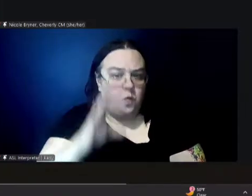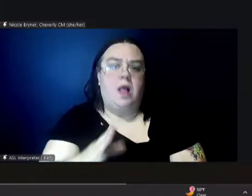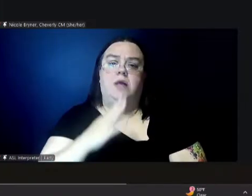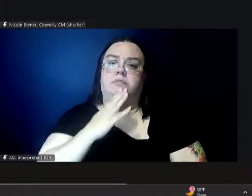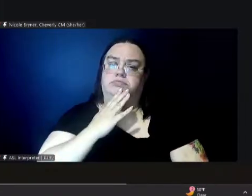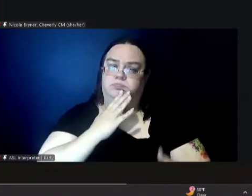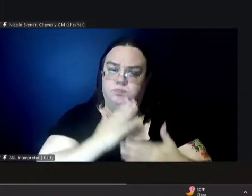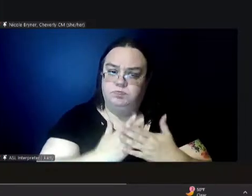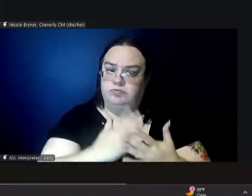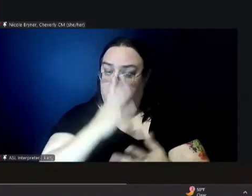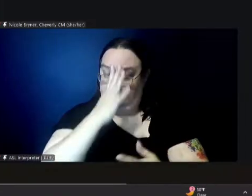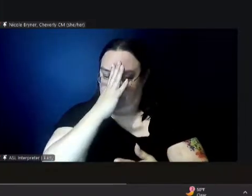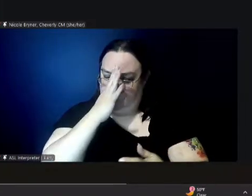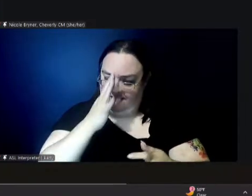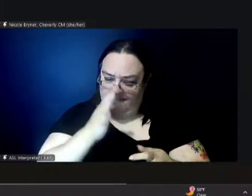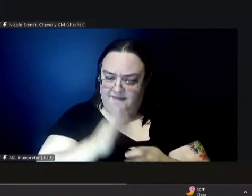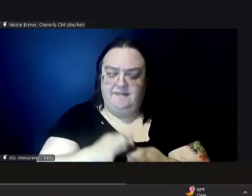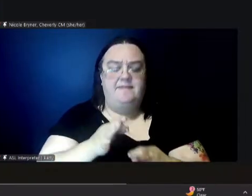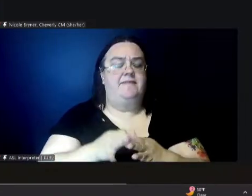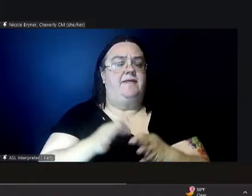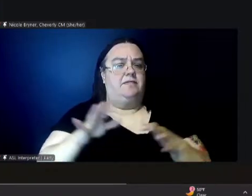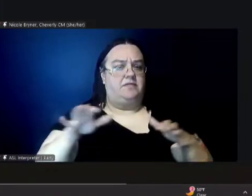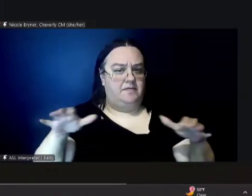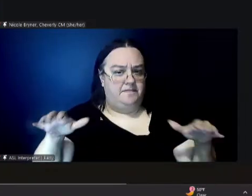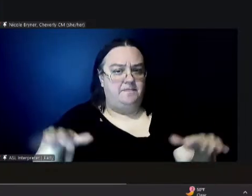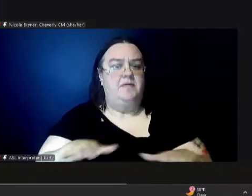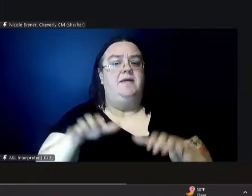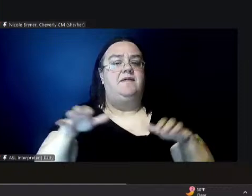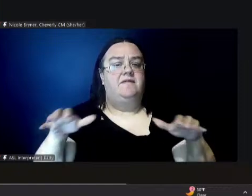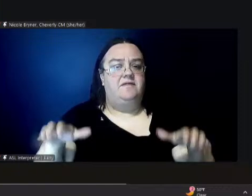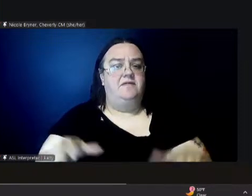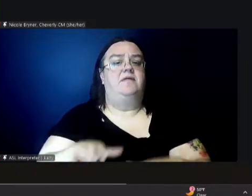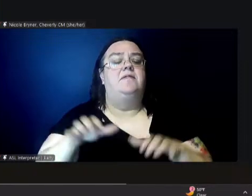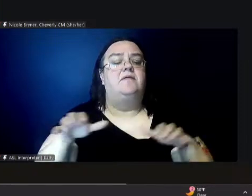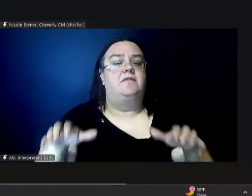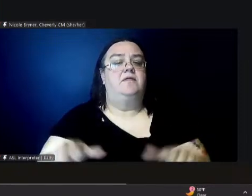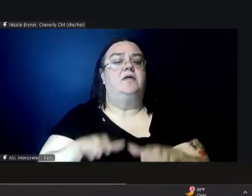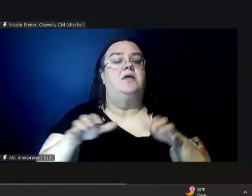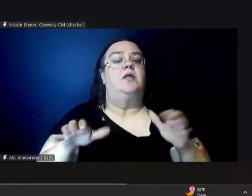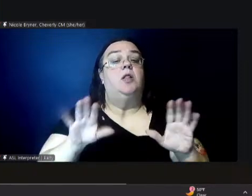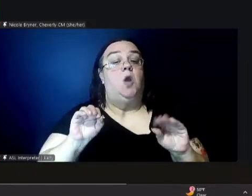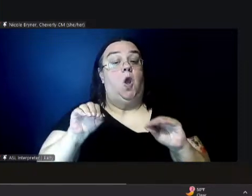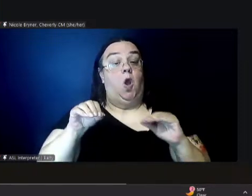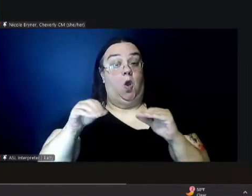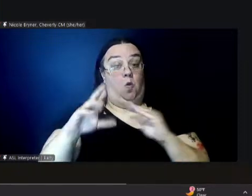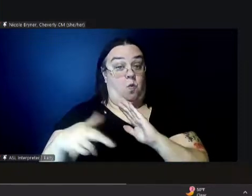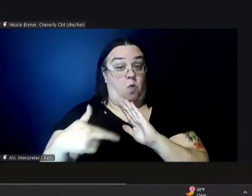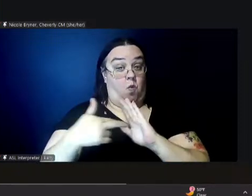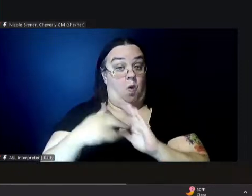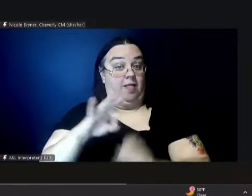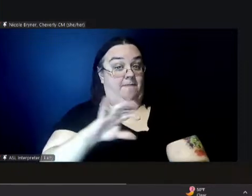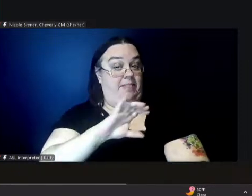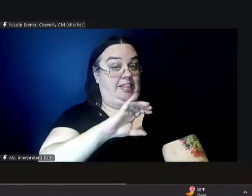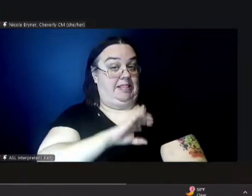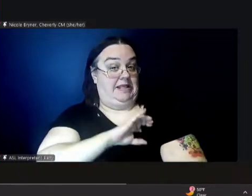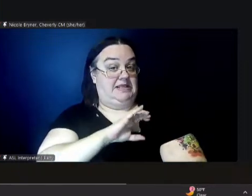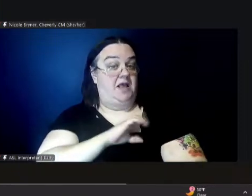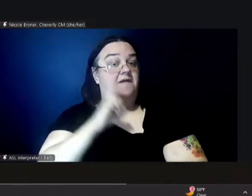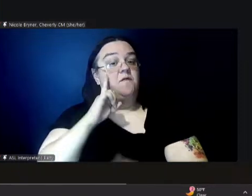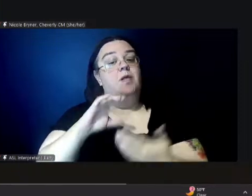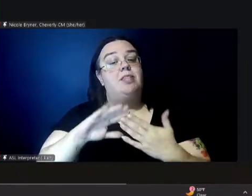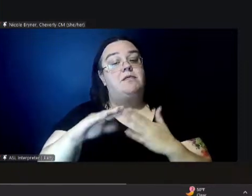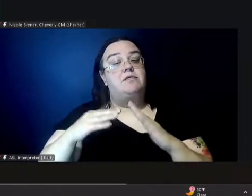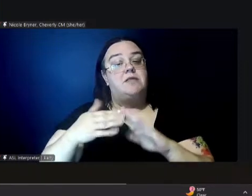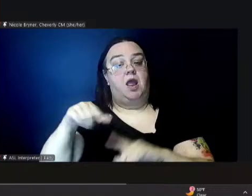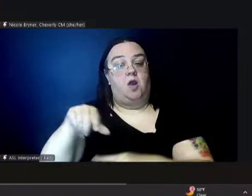faithfully execute diligently and faithfully execute the office of police officer for the town of Cheverly, the office of police